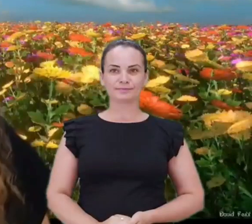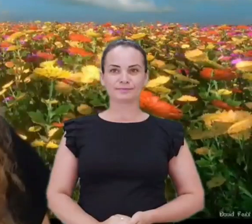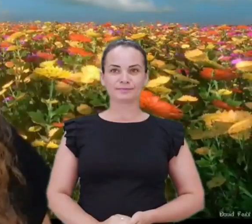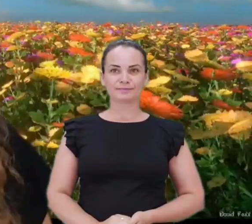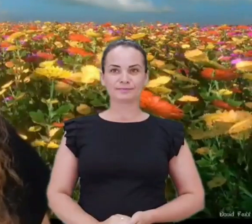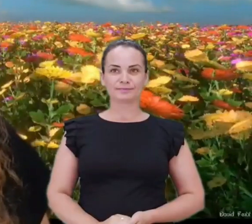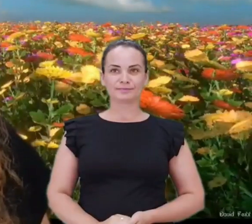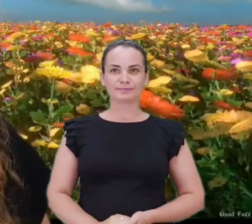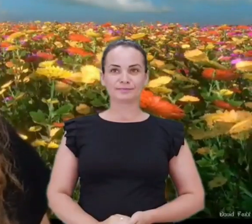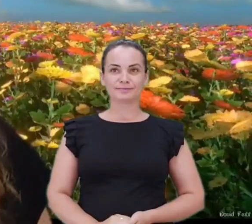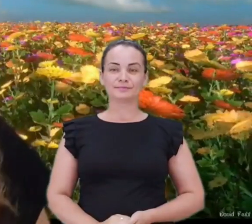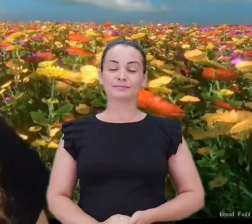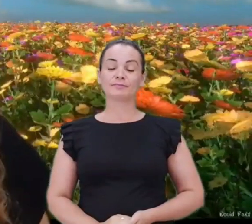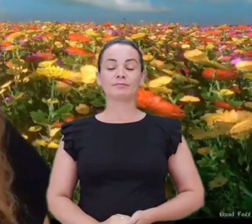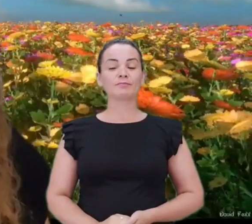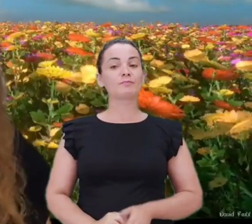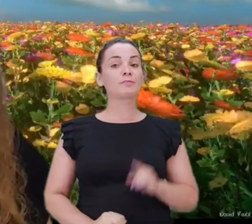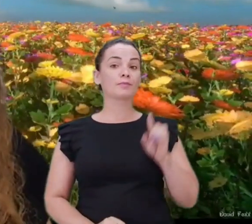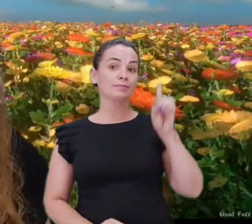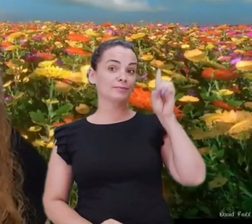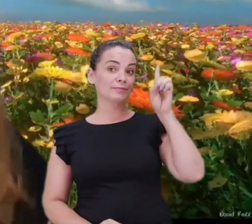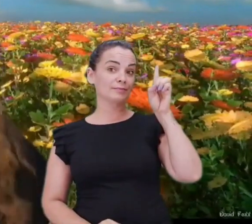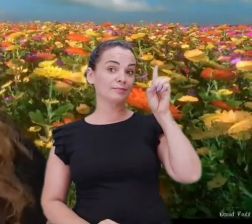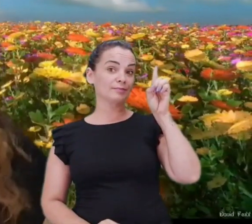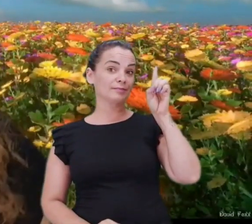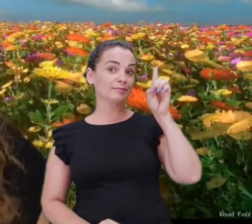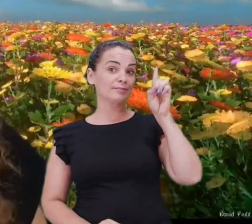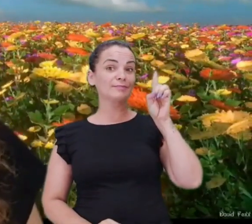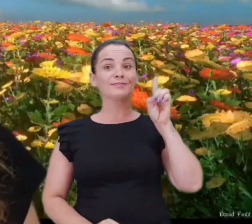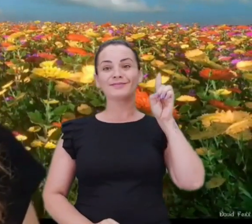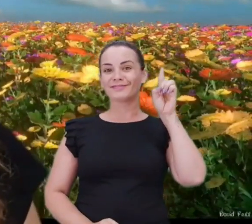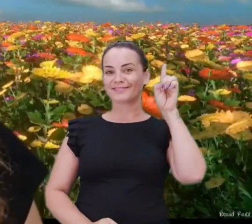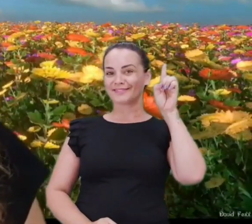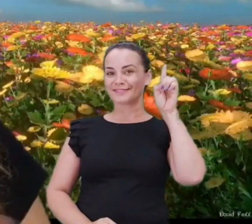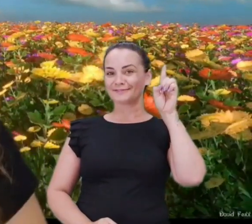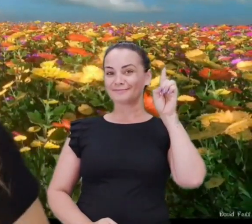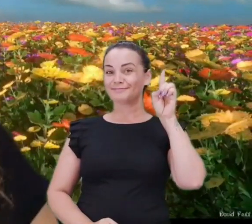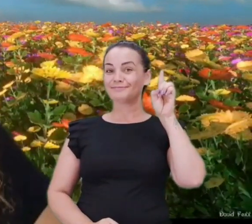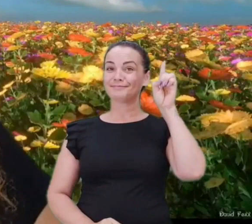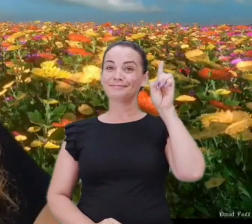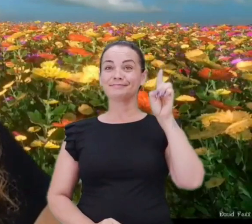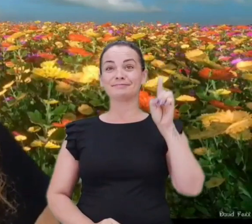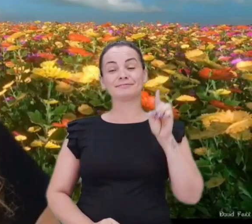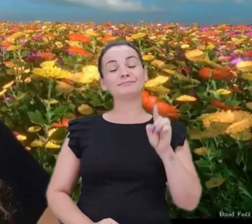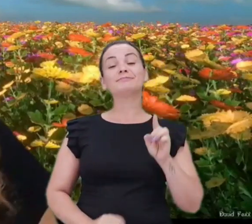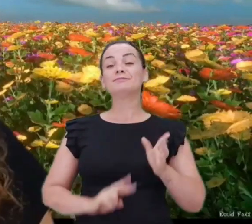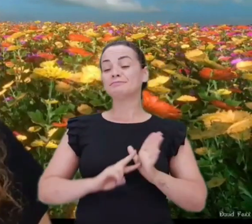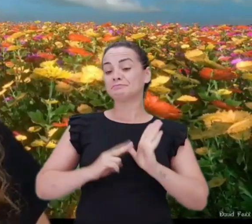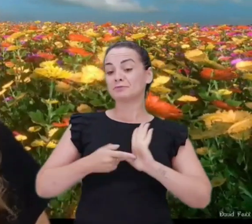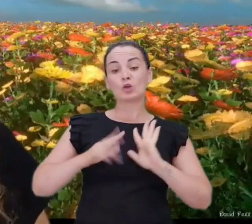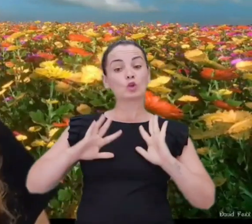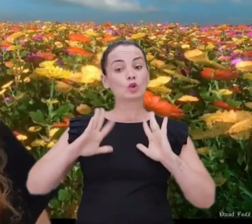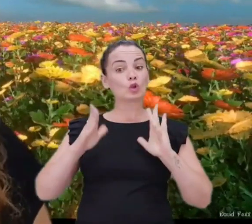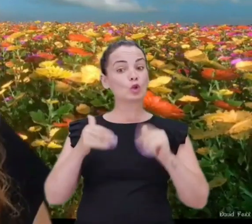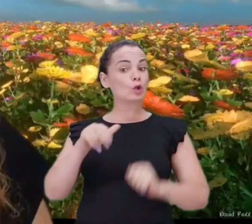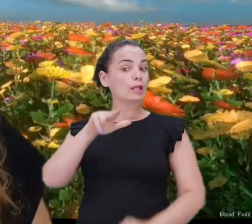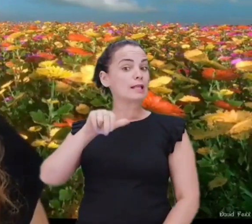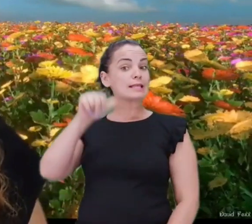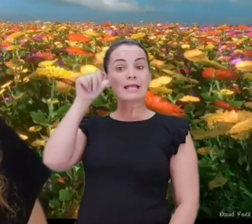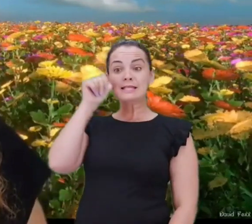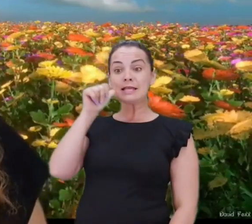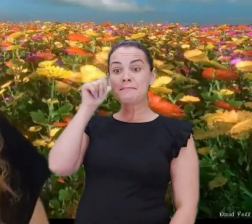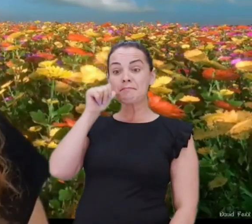Para as sisters, as mothers e as grandmothers, ou seja, para as nossas